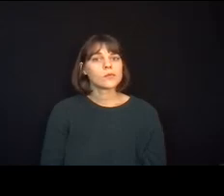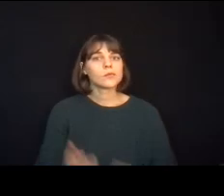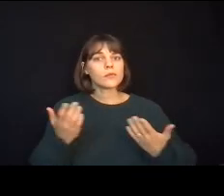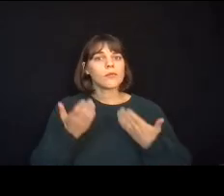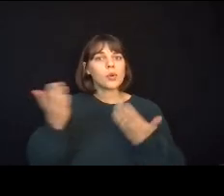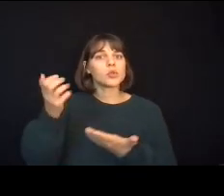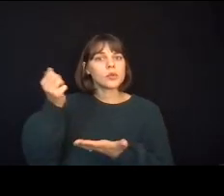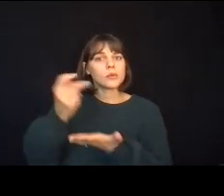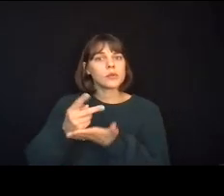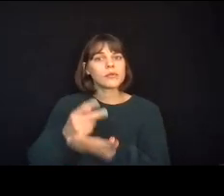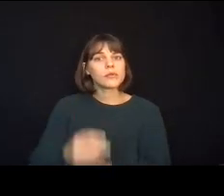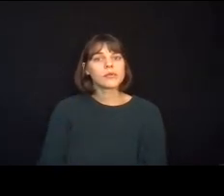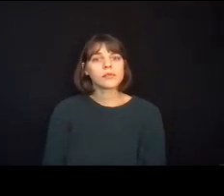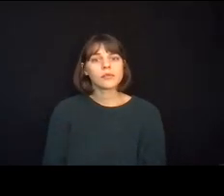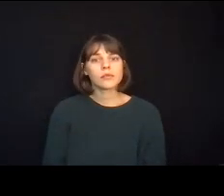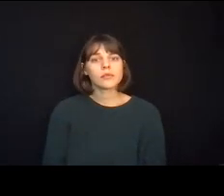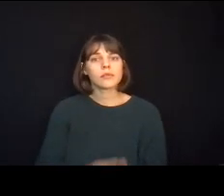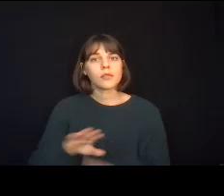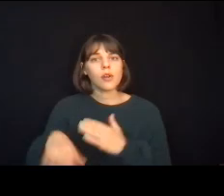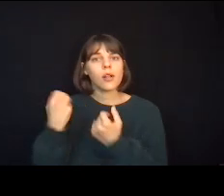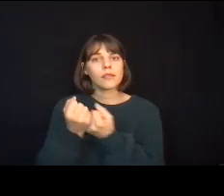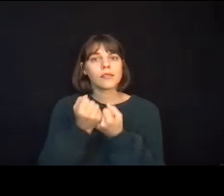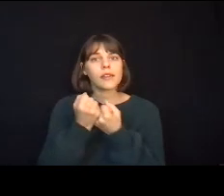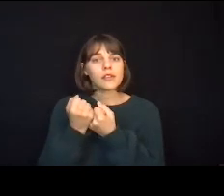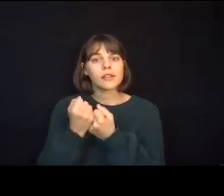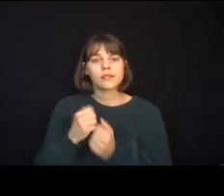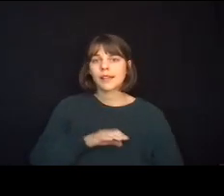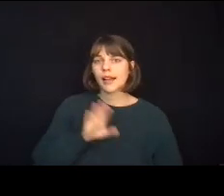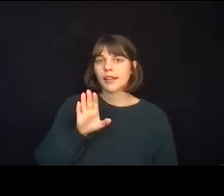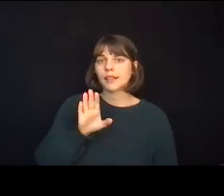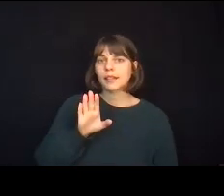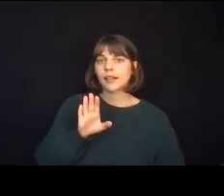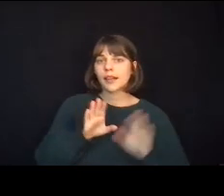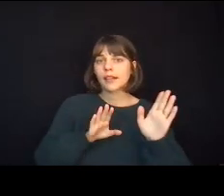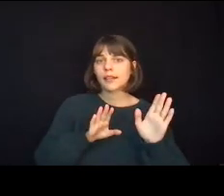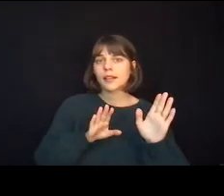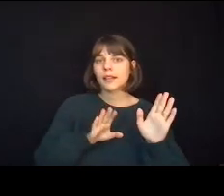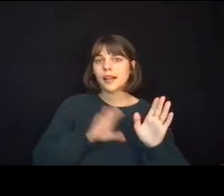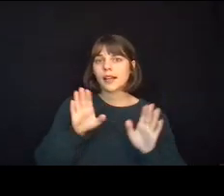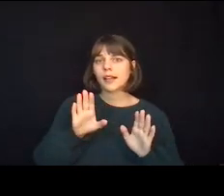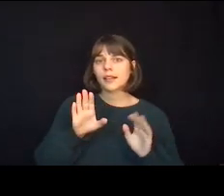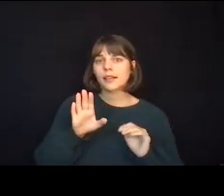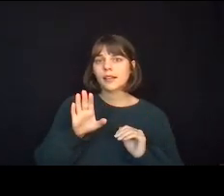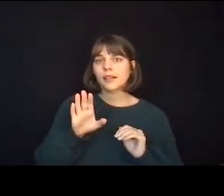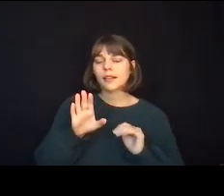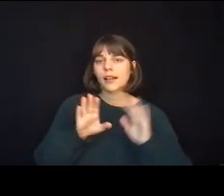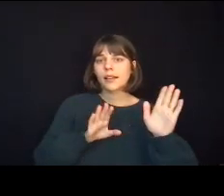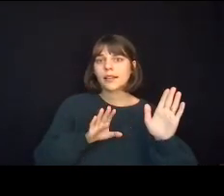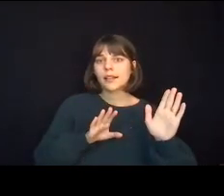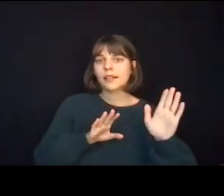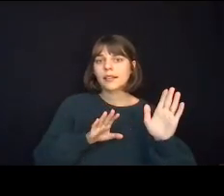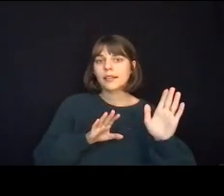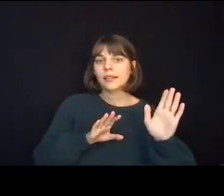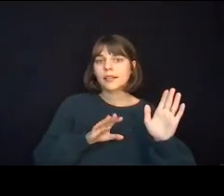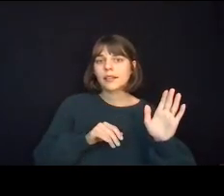Motion to approve. All in favor? Aye. Aye. Aye. Aye.